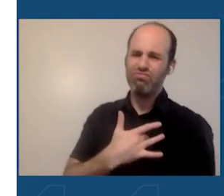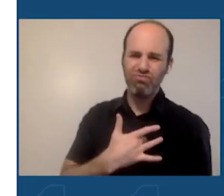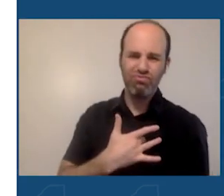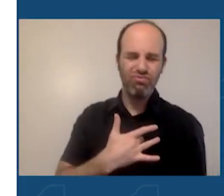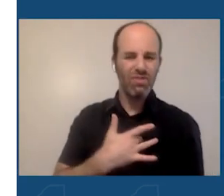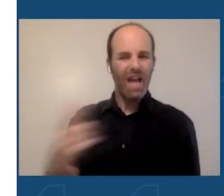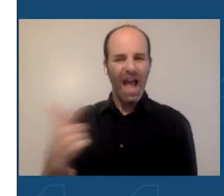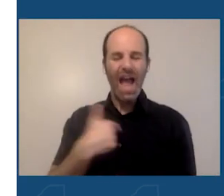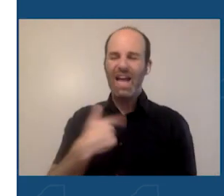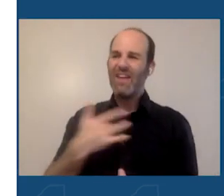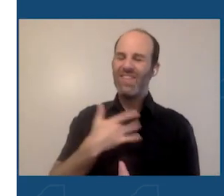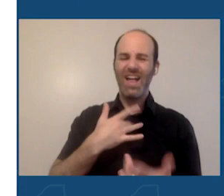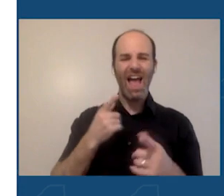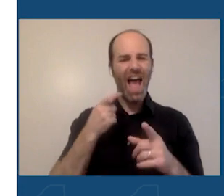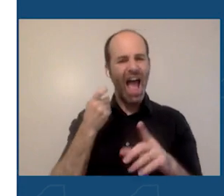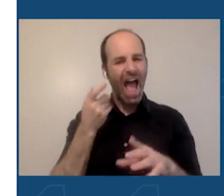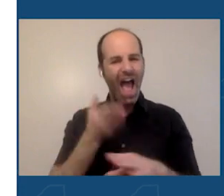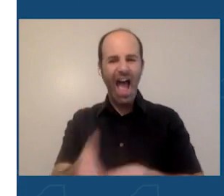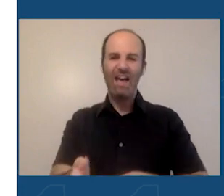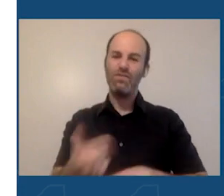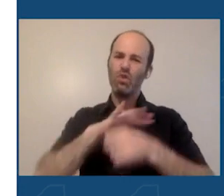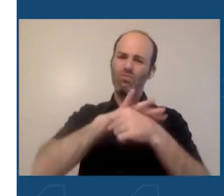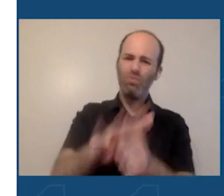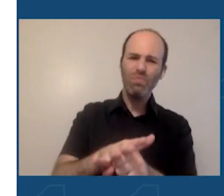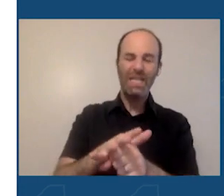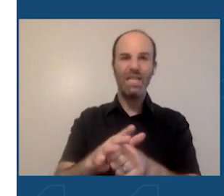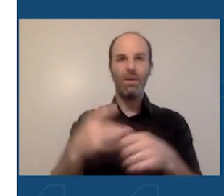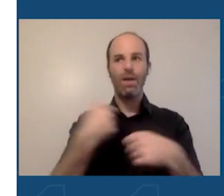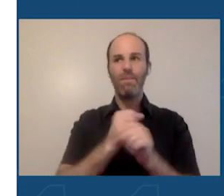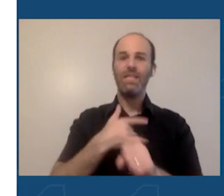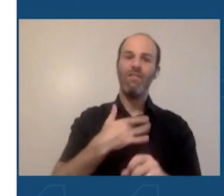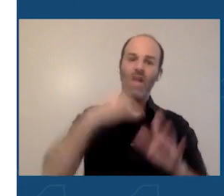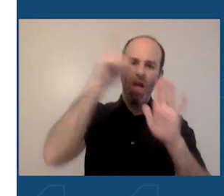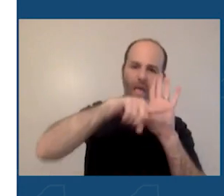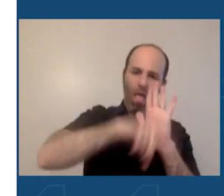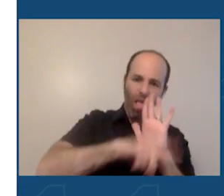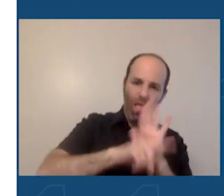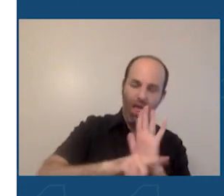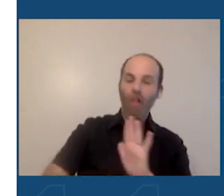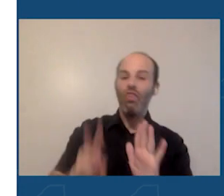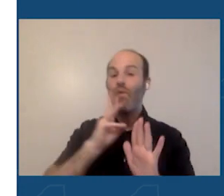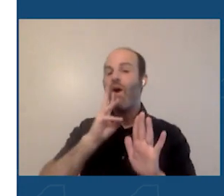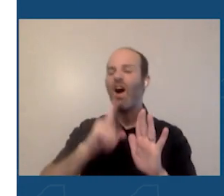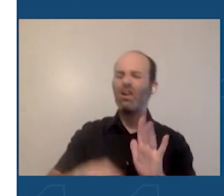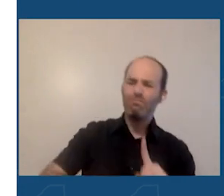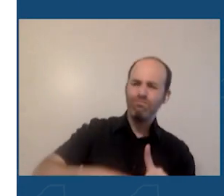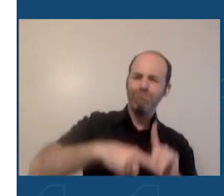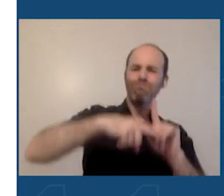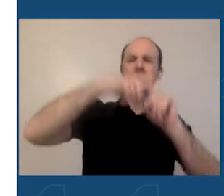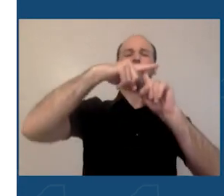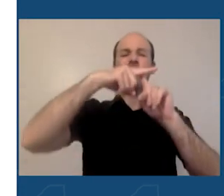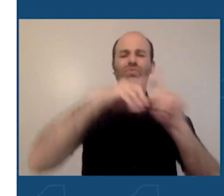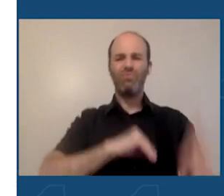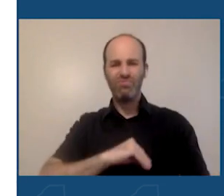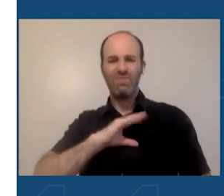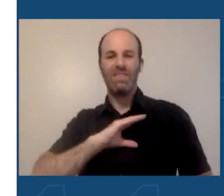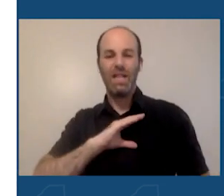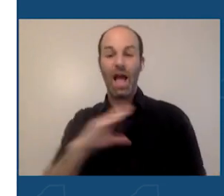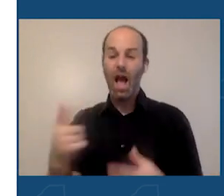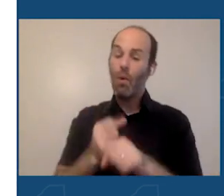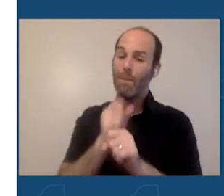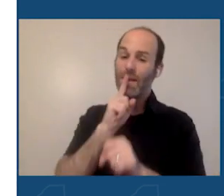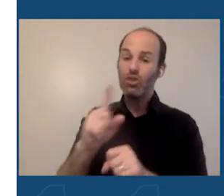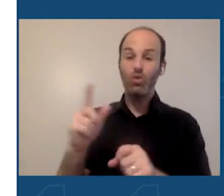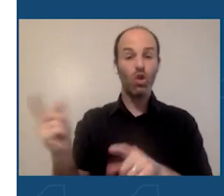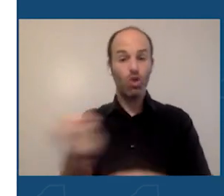by the pandemic, this is a healing source for all of us, this beautiful water. So we want to bring people, we want to make sure that everything's protected. So we're focusing on